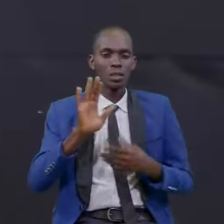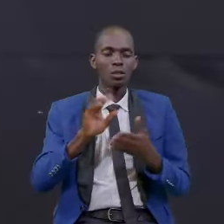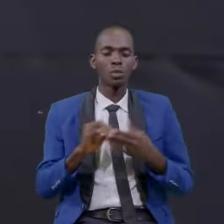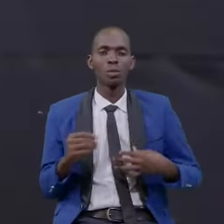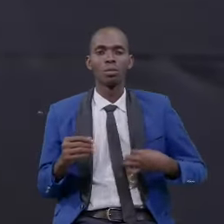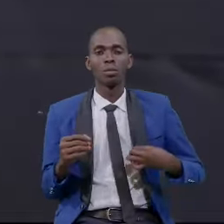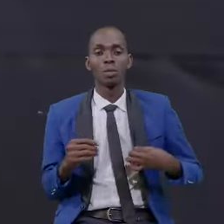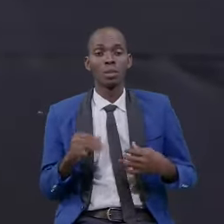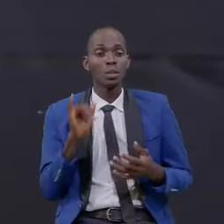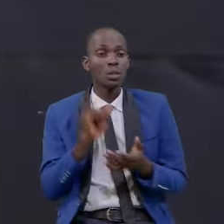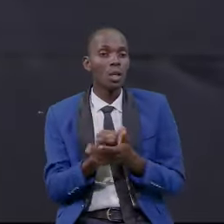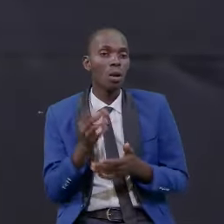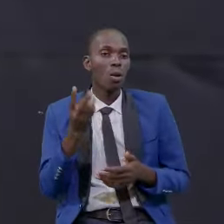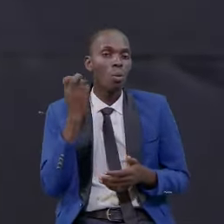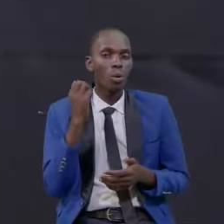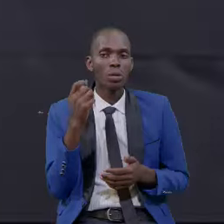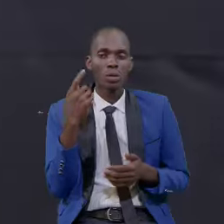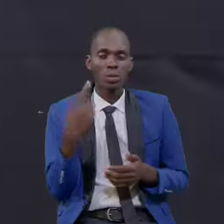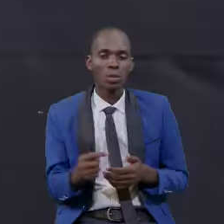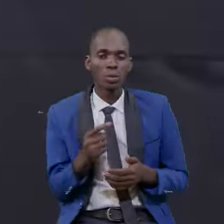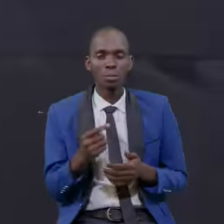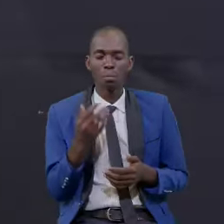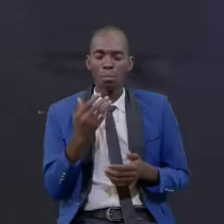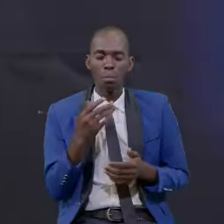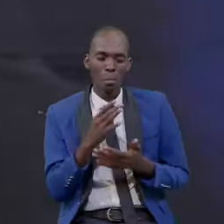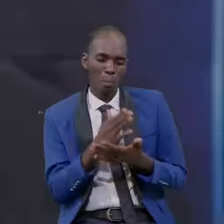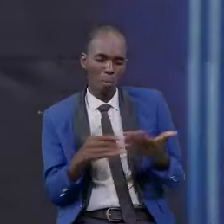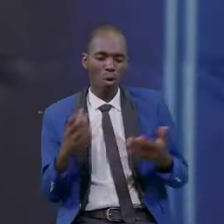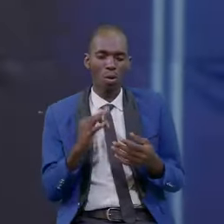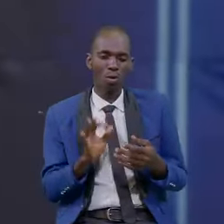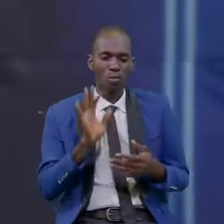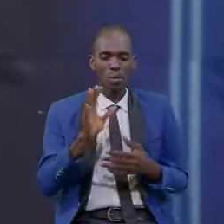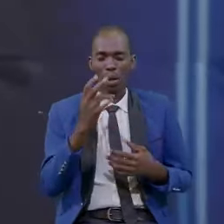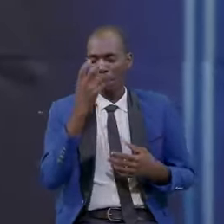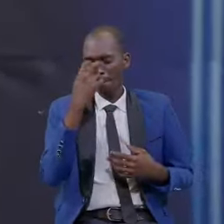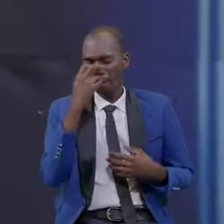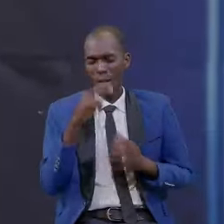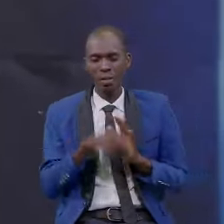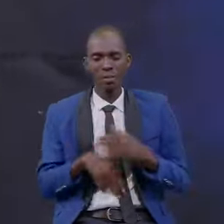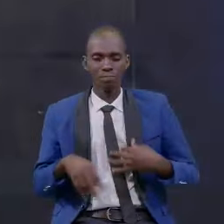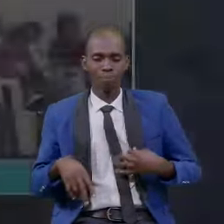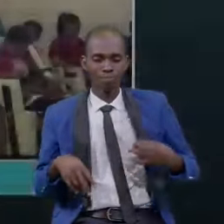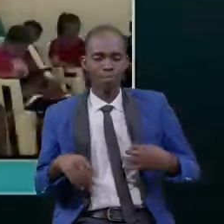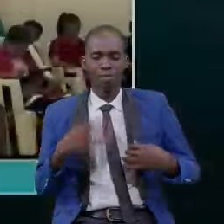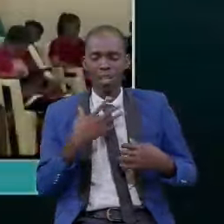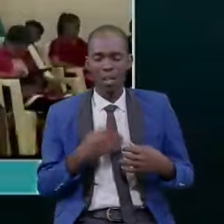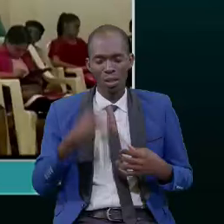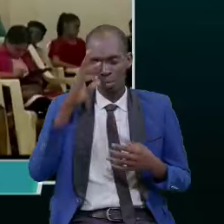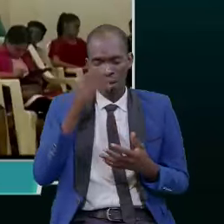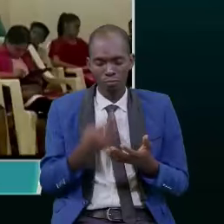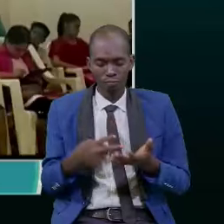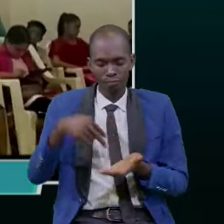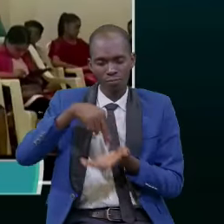the badge of his blindness, he rose and came to Jesus. That's all you need to